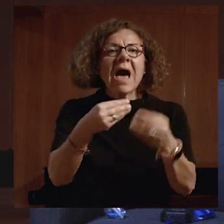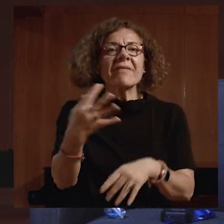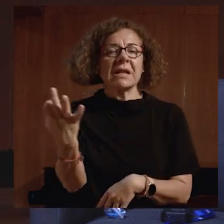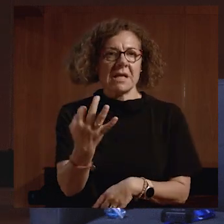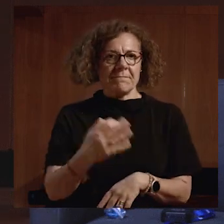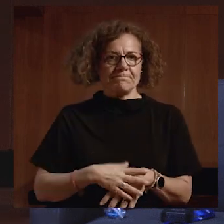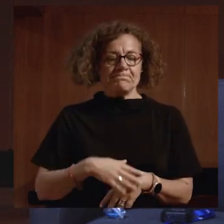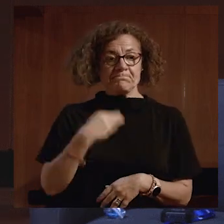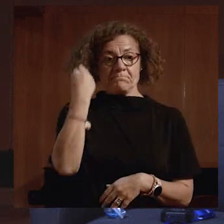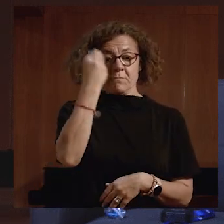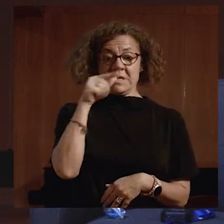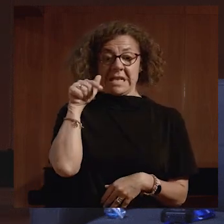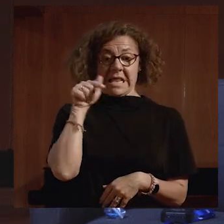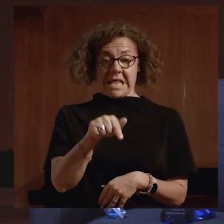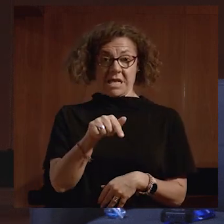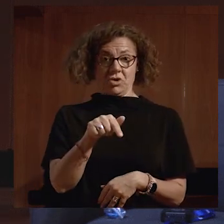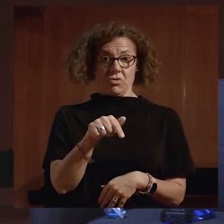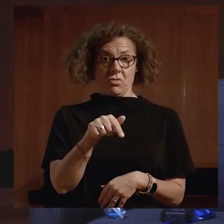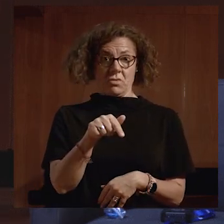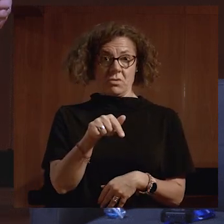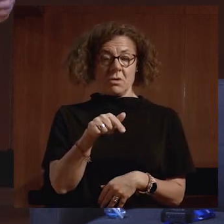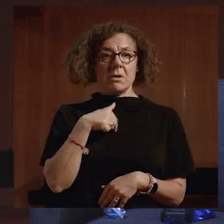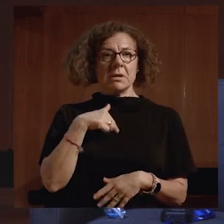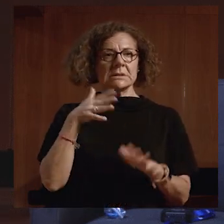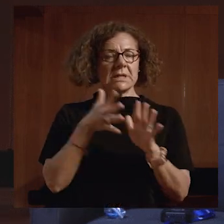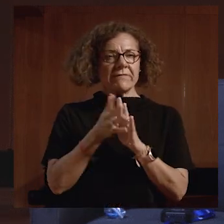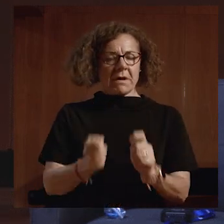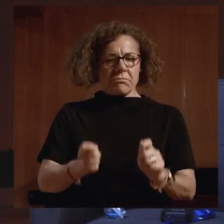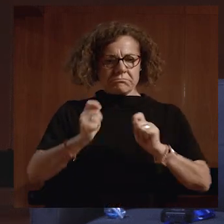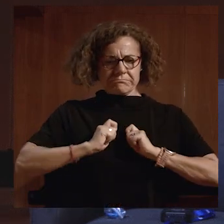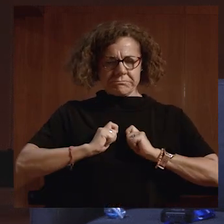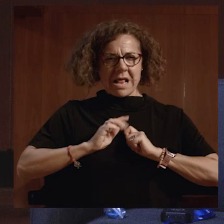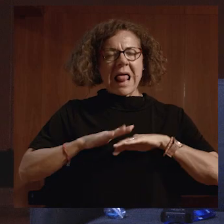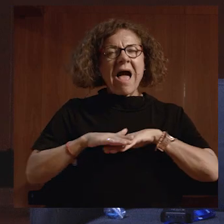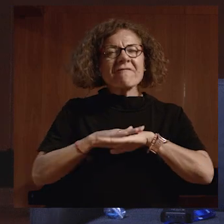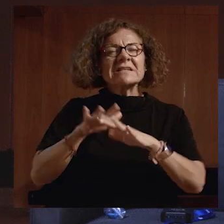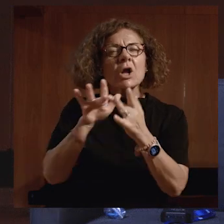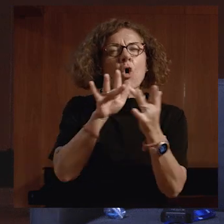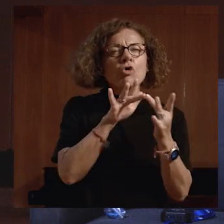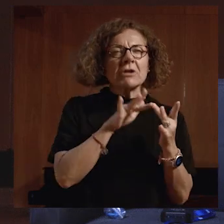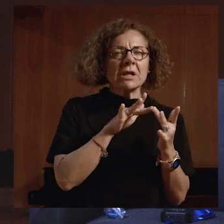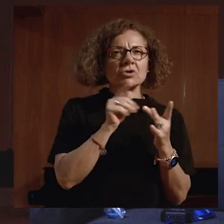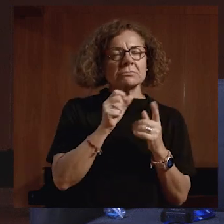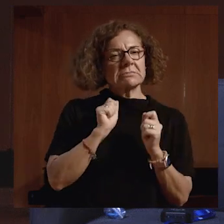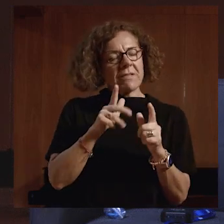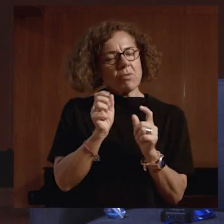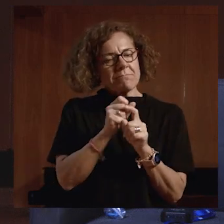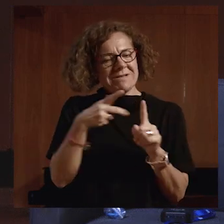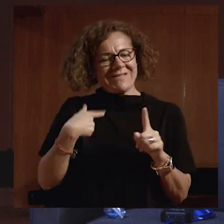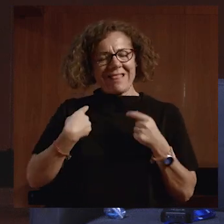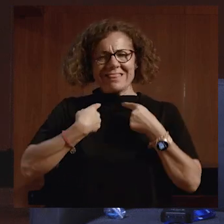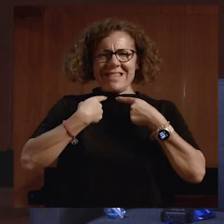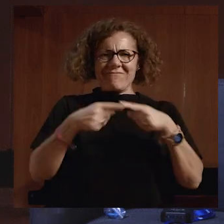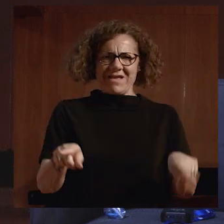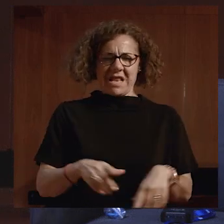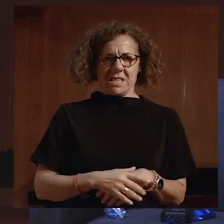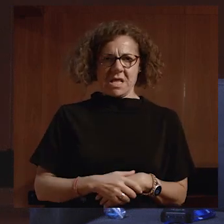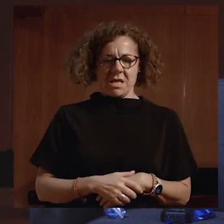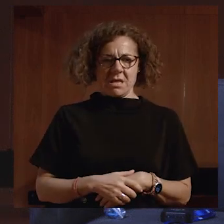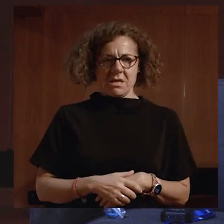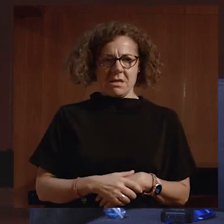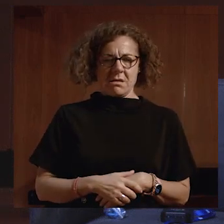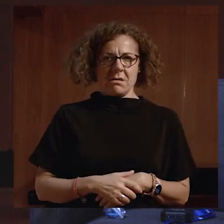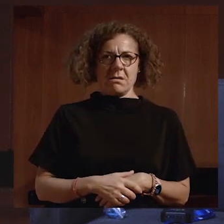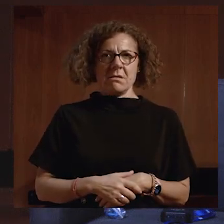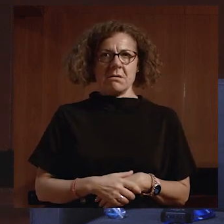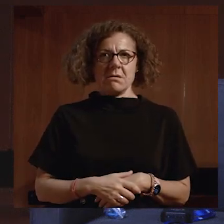broadening your base of contacts. You're getting a different perspective outside of this rather small but important aspect